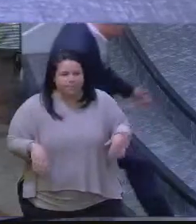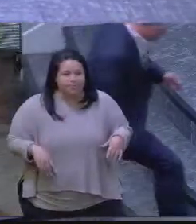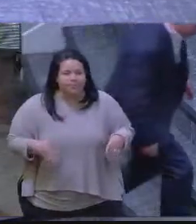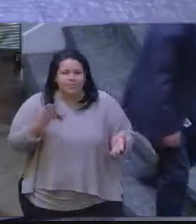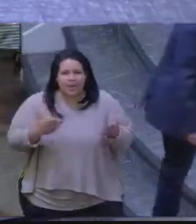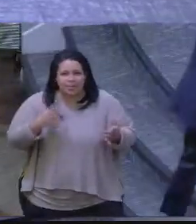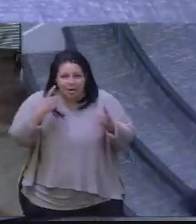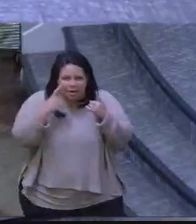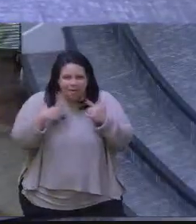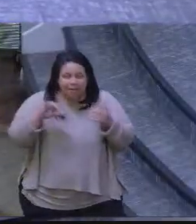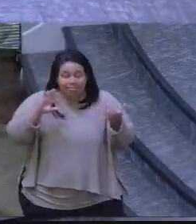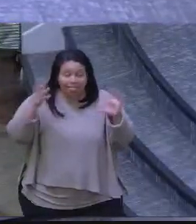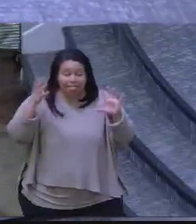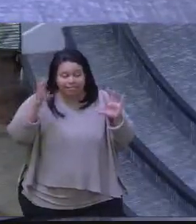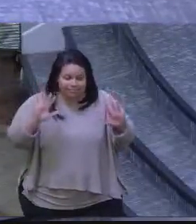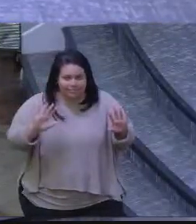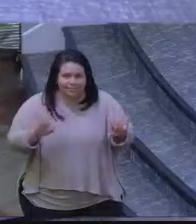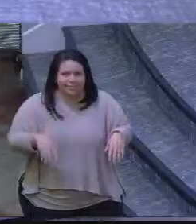off.